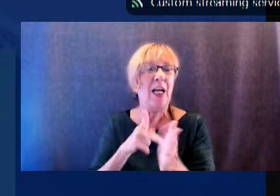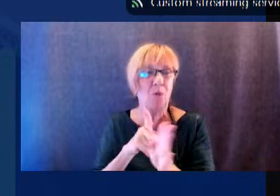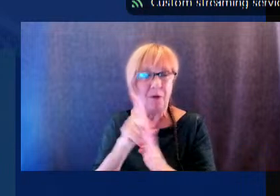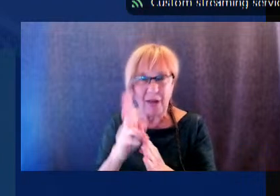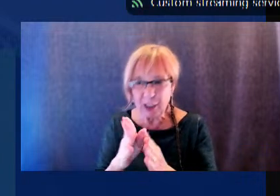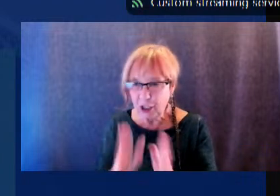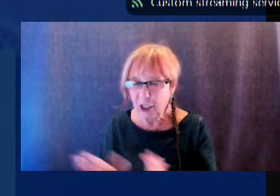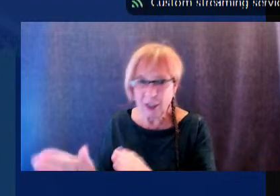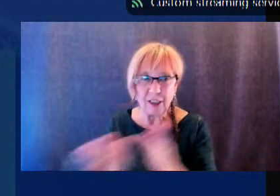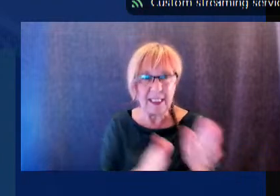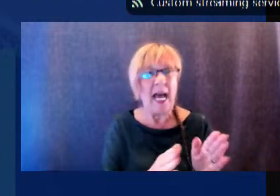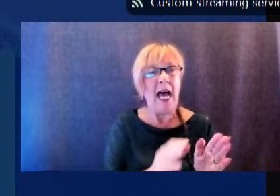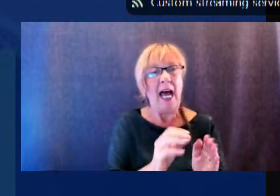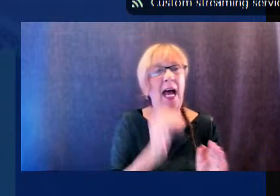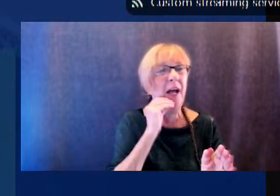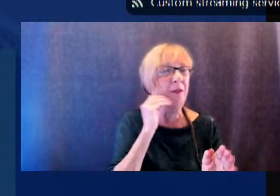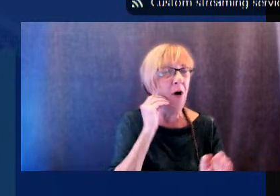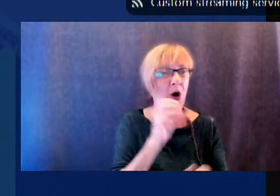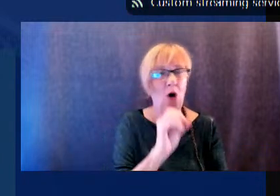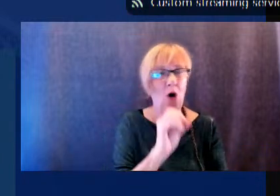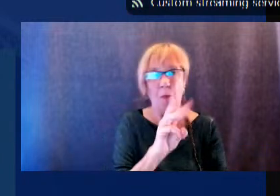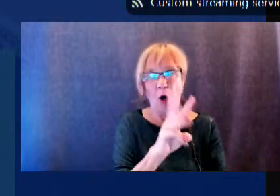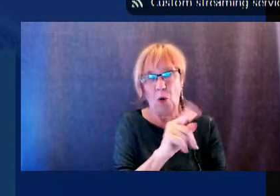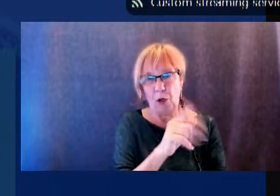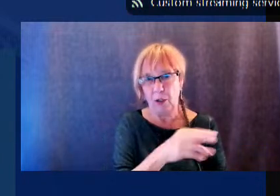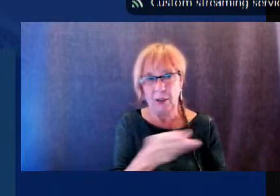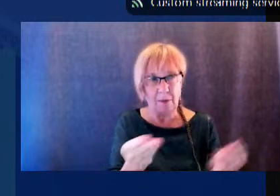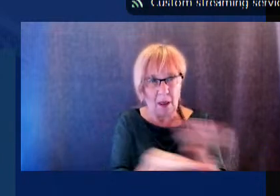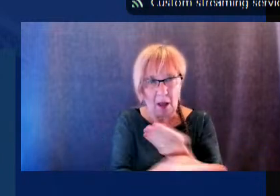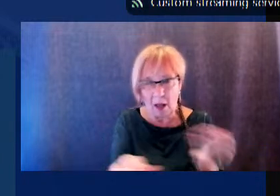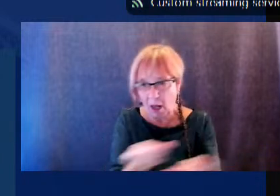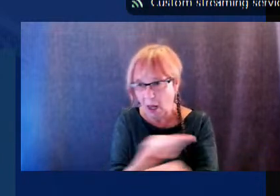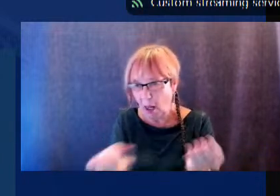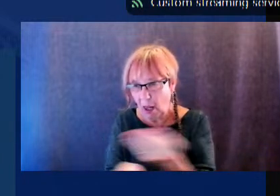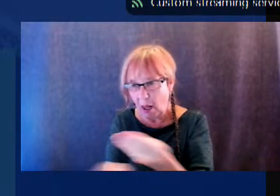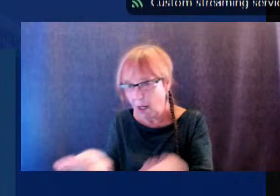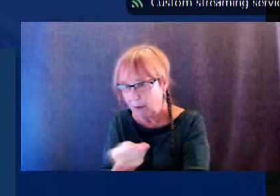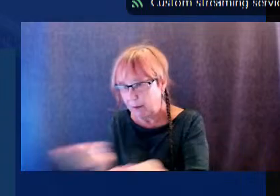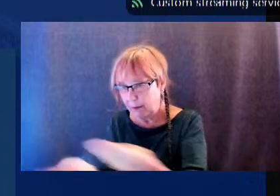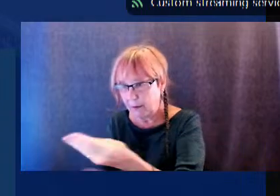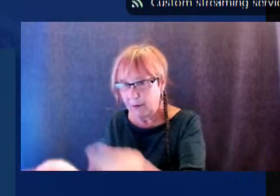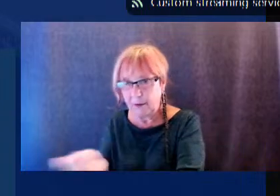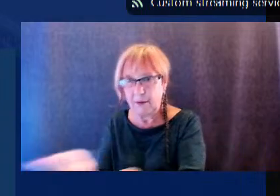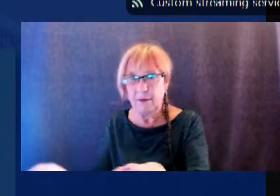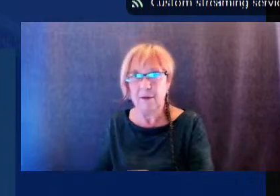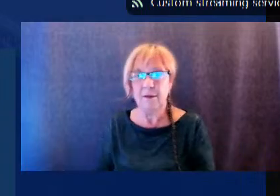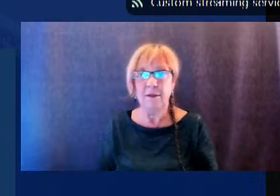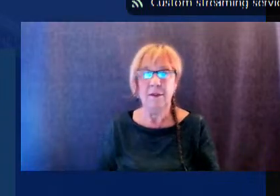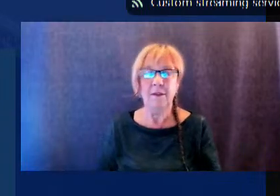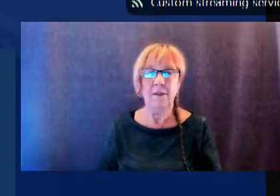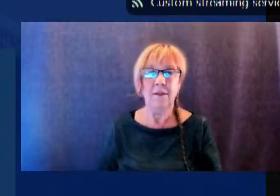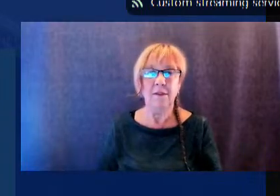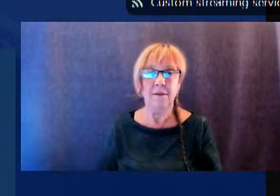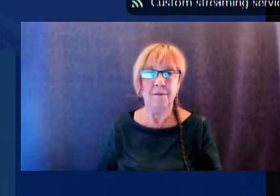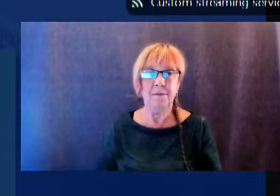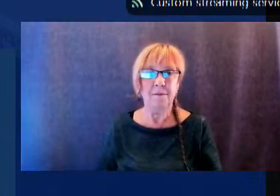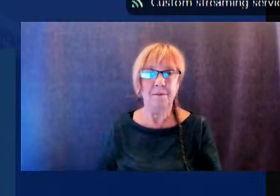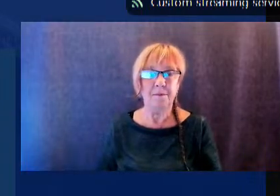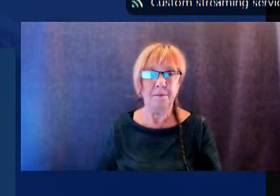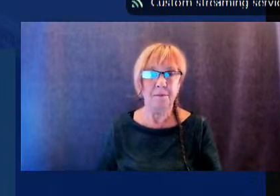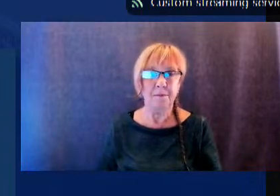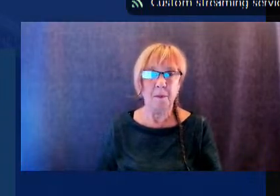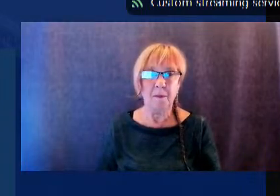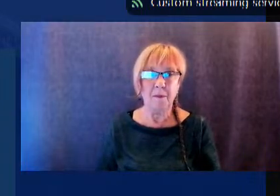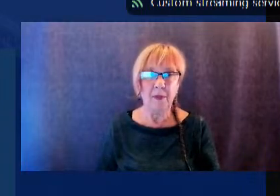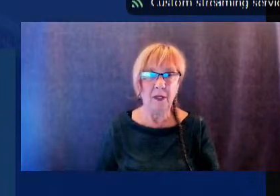next slide, please. So again, to the dashboard, we've added some additional detail if you'd like to click and see